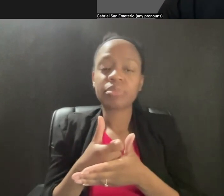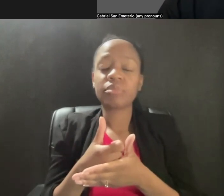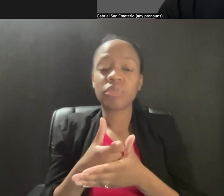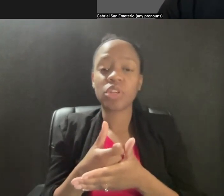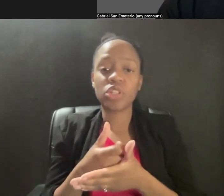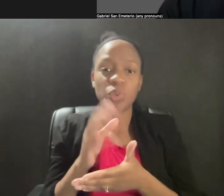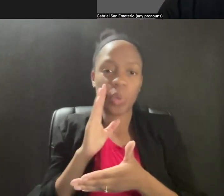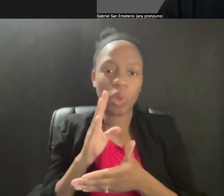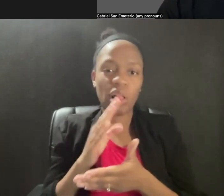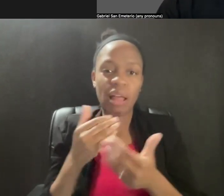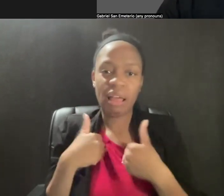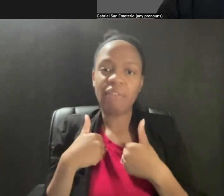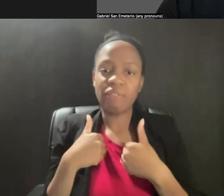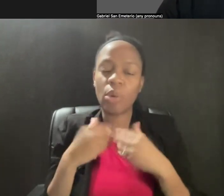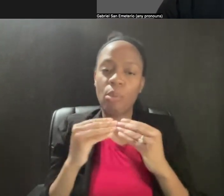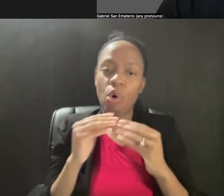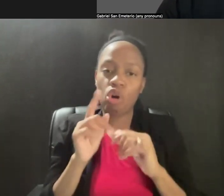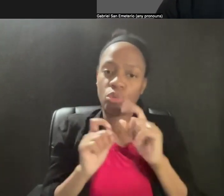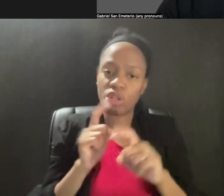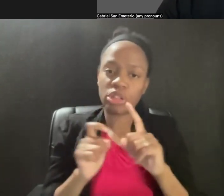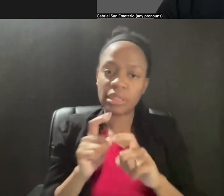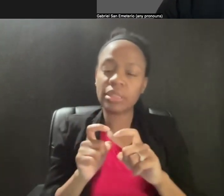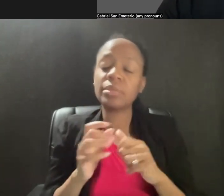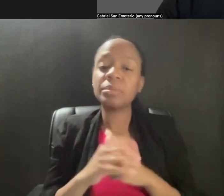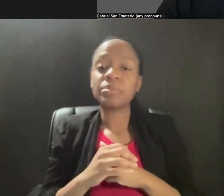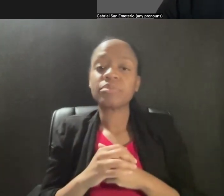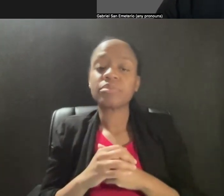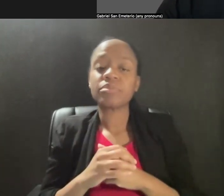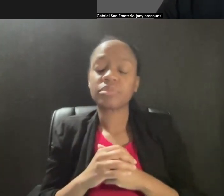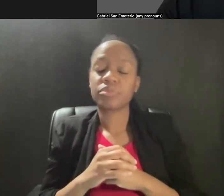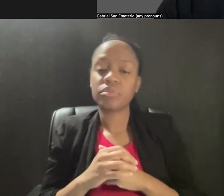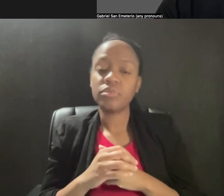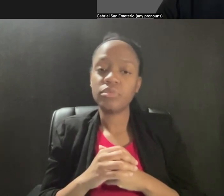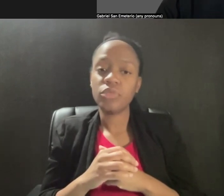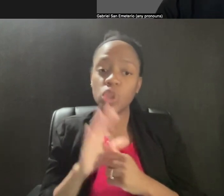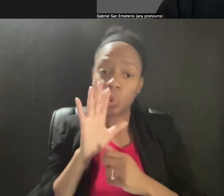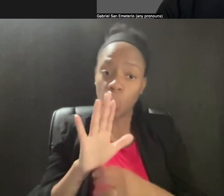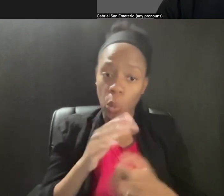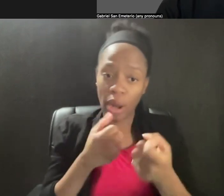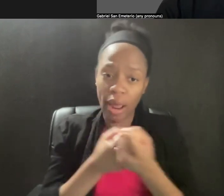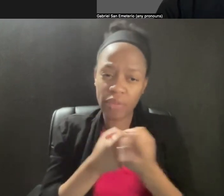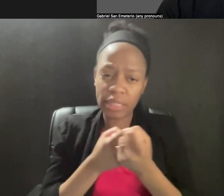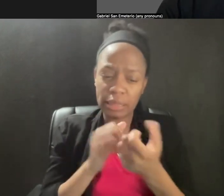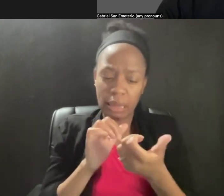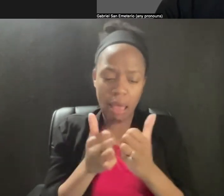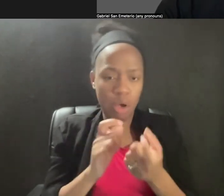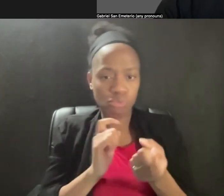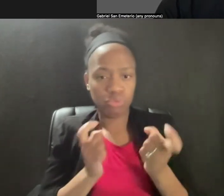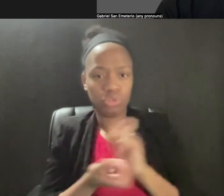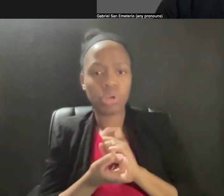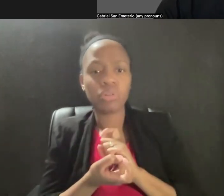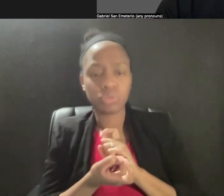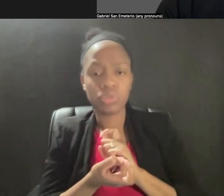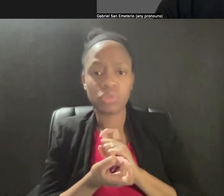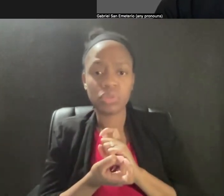of questions as to like, how has your advocacy changed, or how